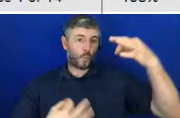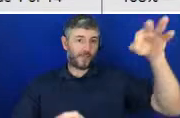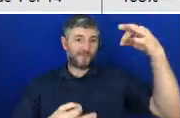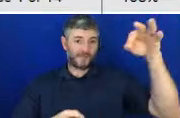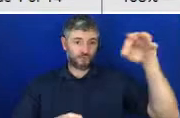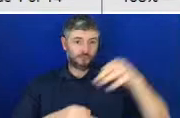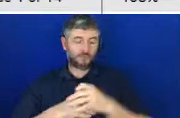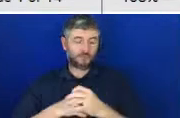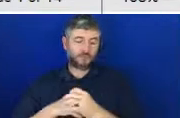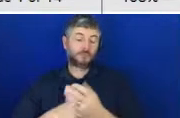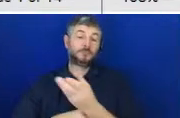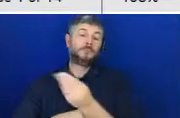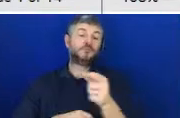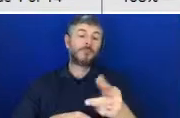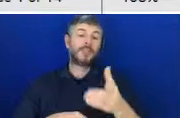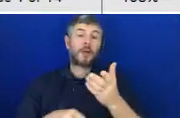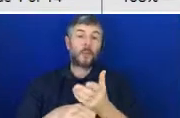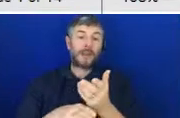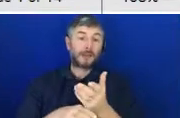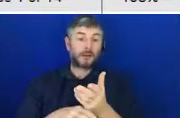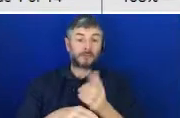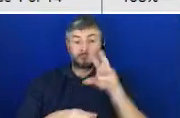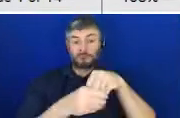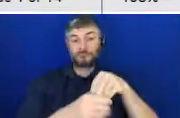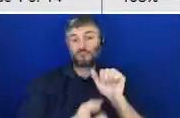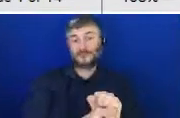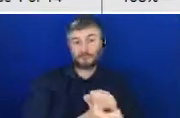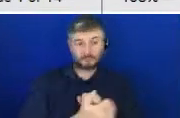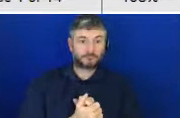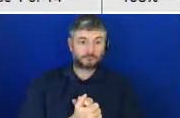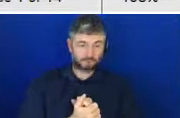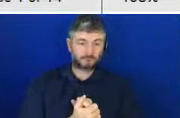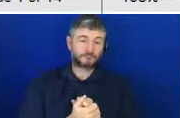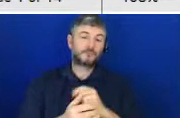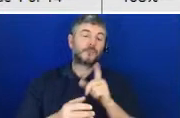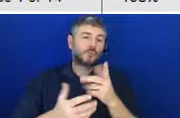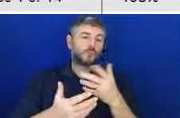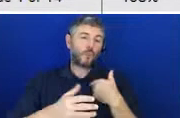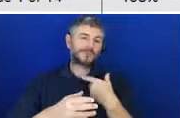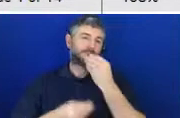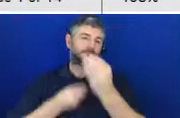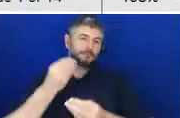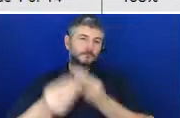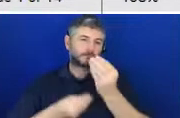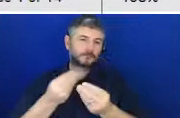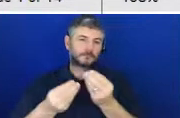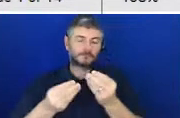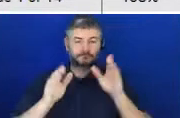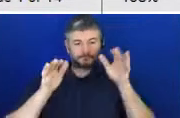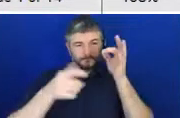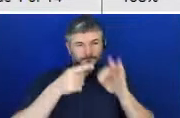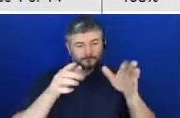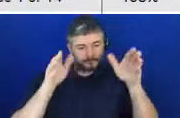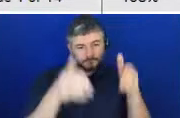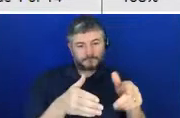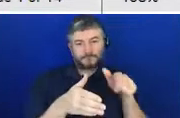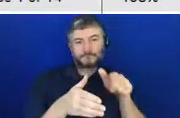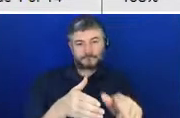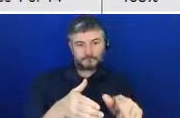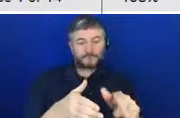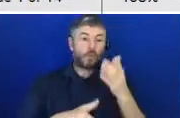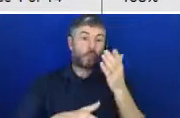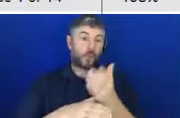some of that work is within the prisons. So what I'm going to just talk through is this work that has resulted